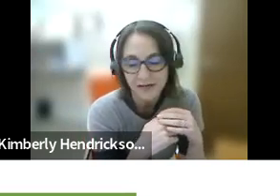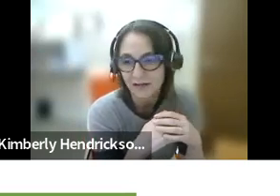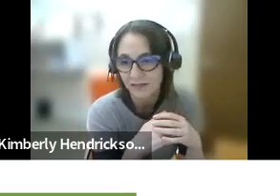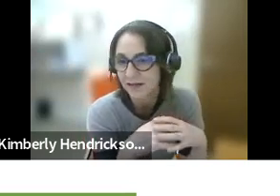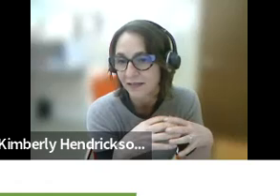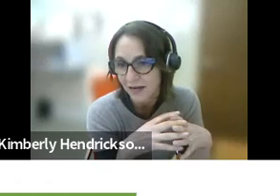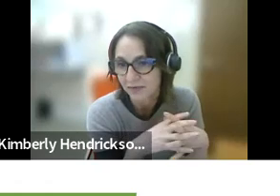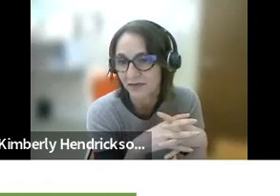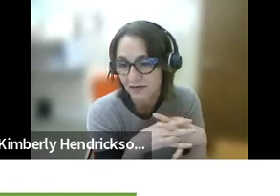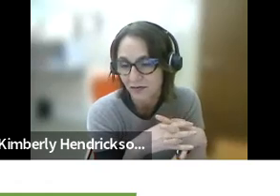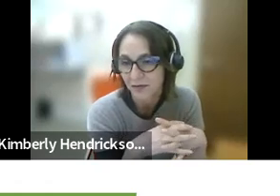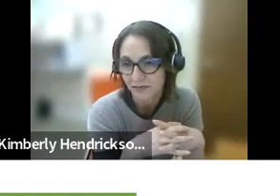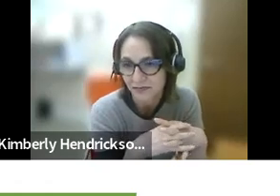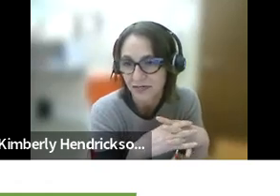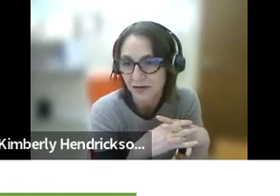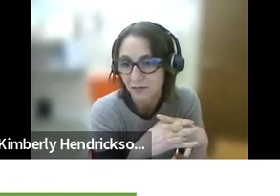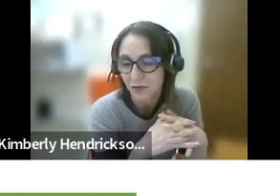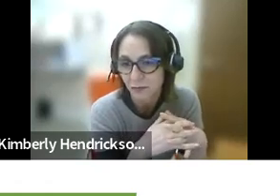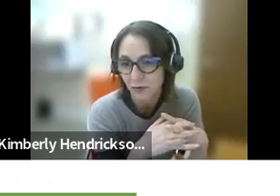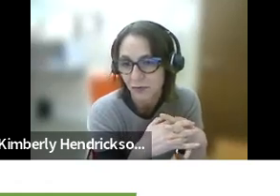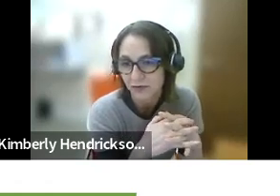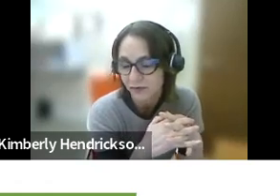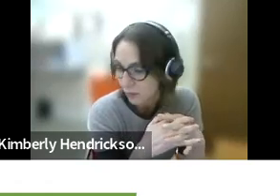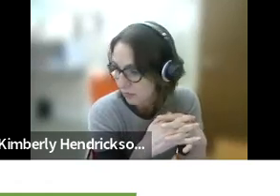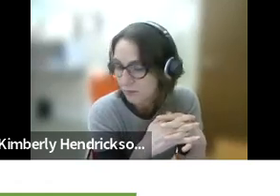The exciting thing that I'm seeing from my position here in